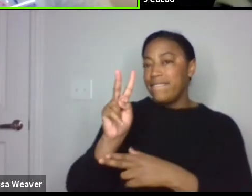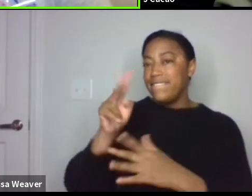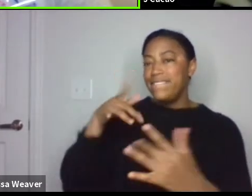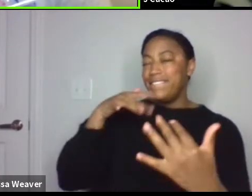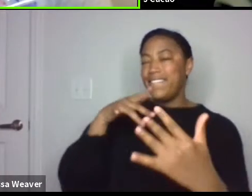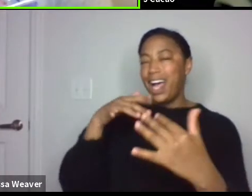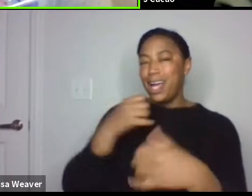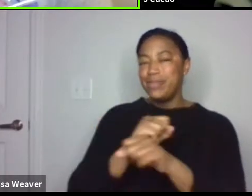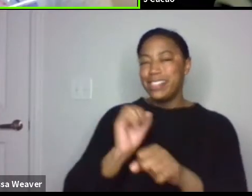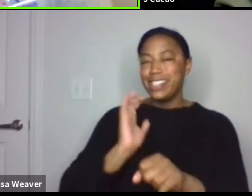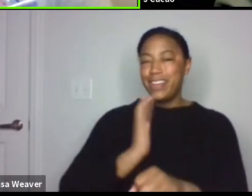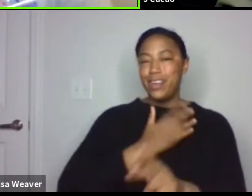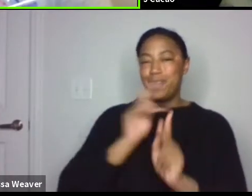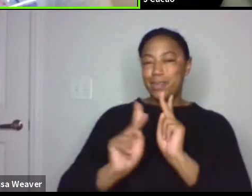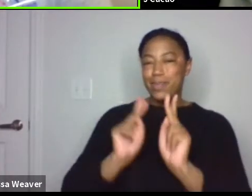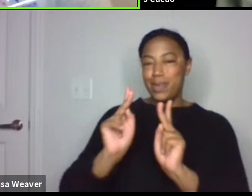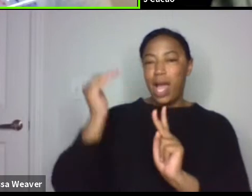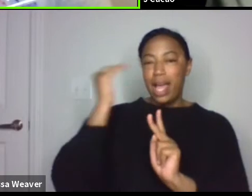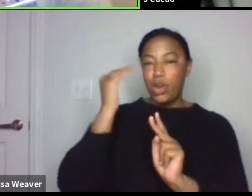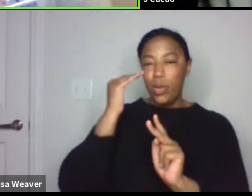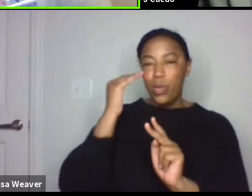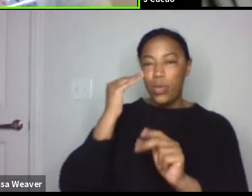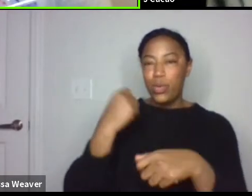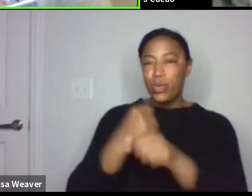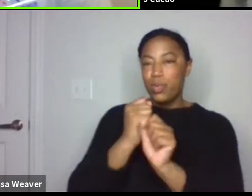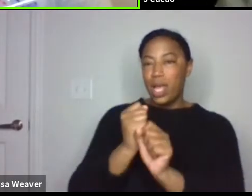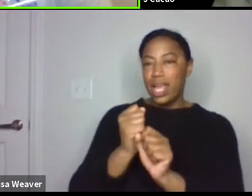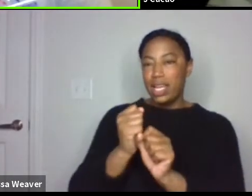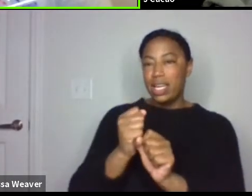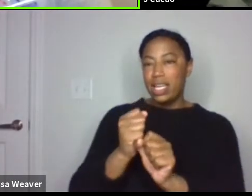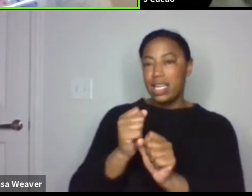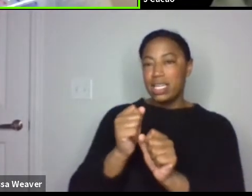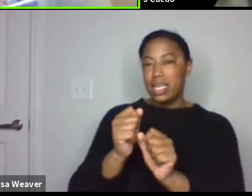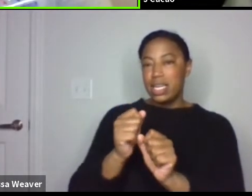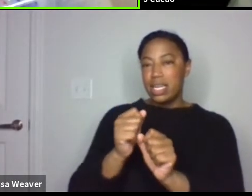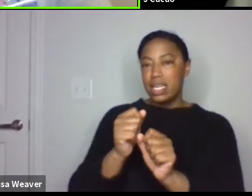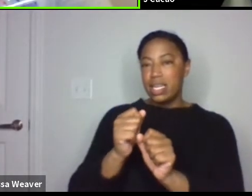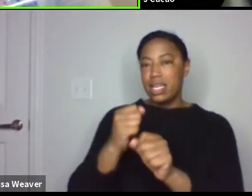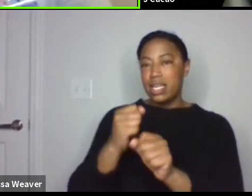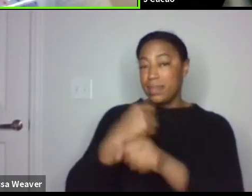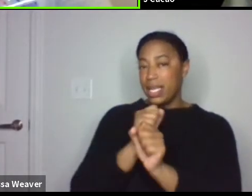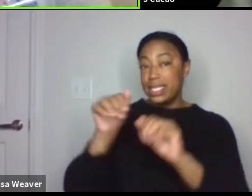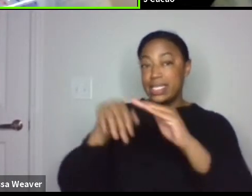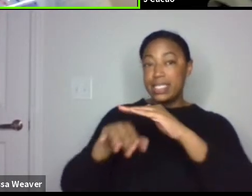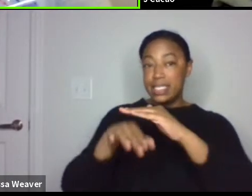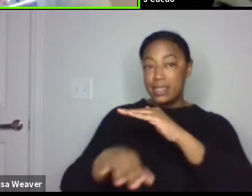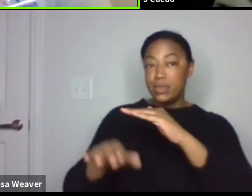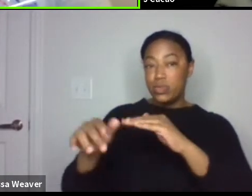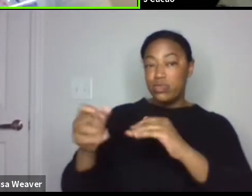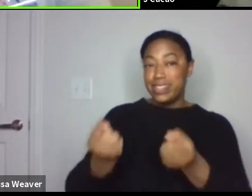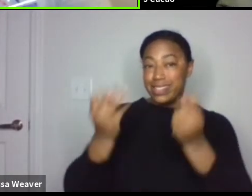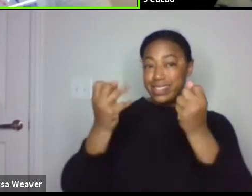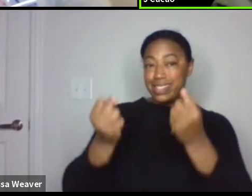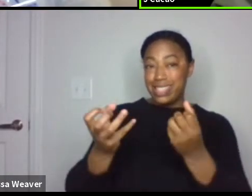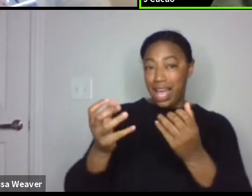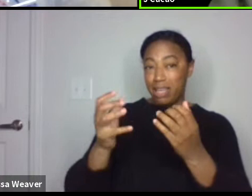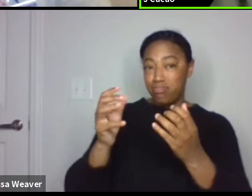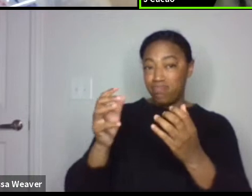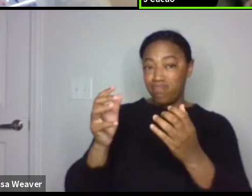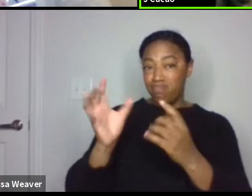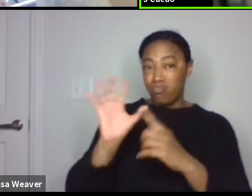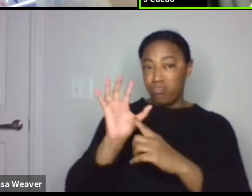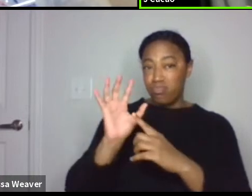know you made it like especially. You did it for the made it accessible to the sign language community as well. Yeah, I